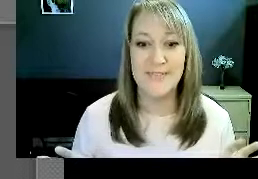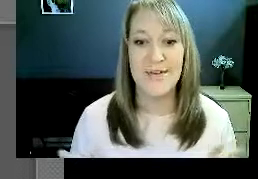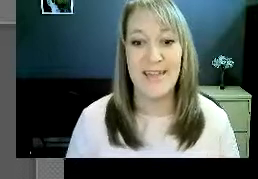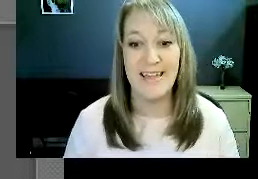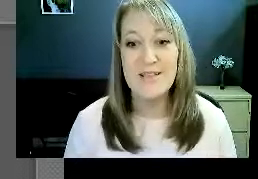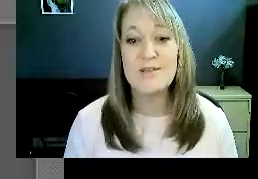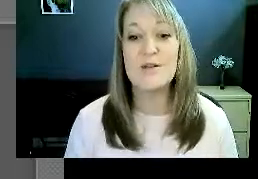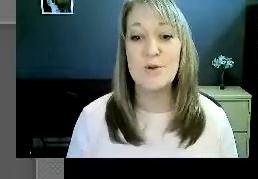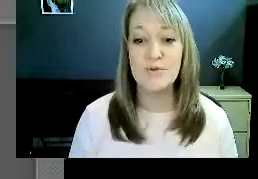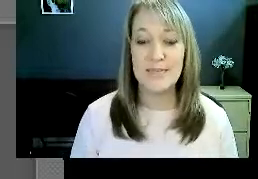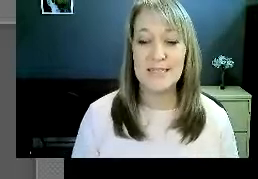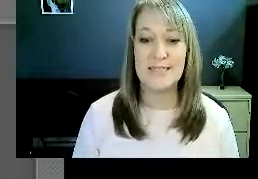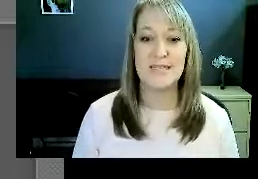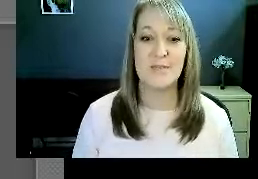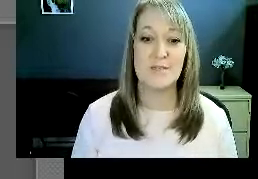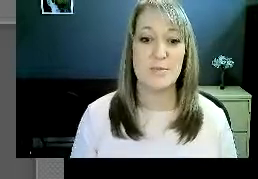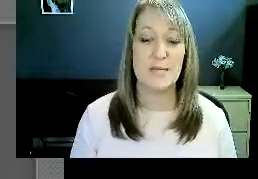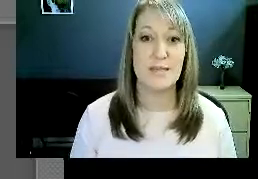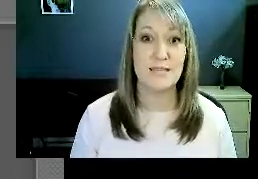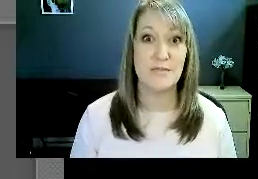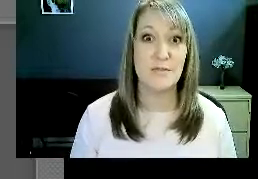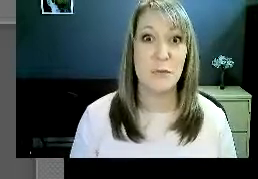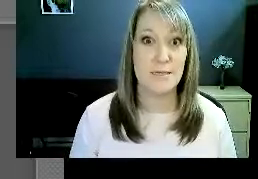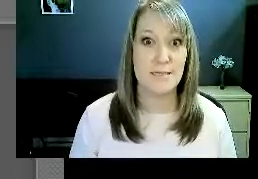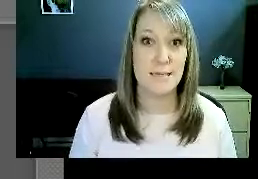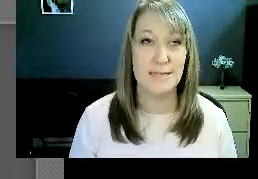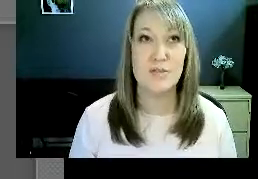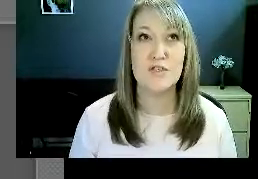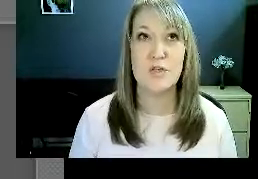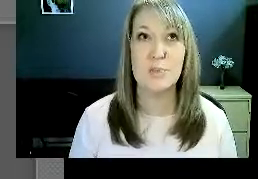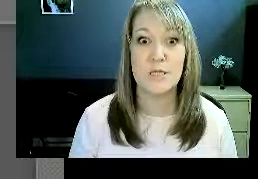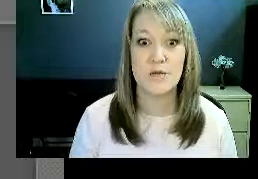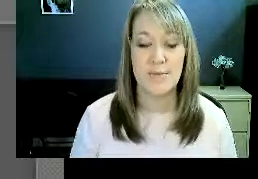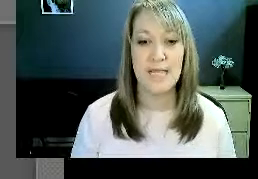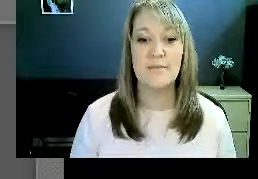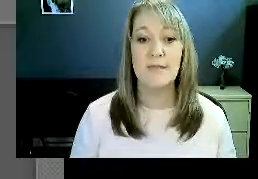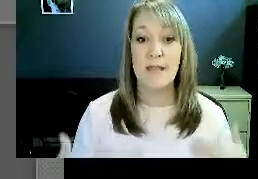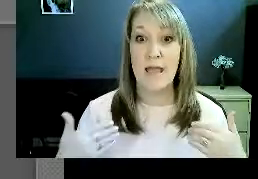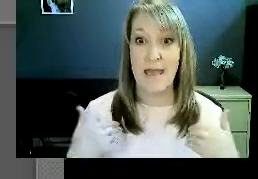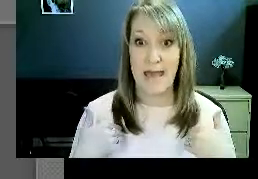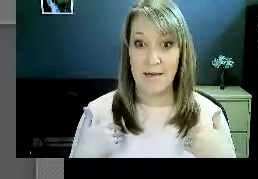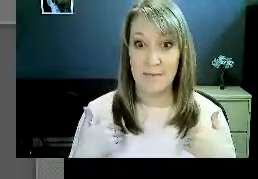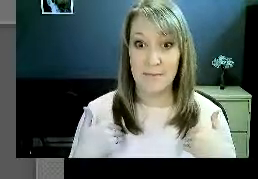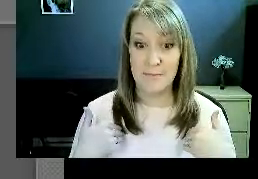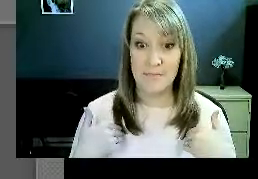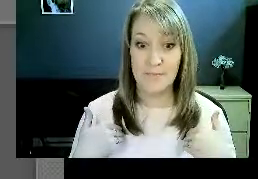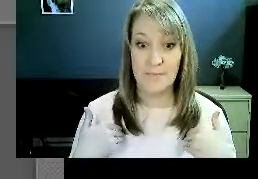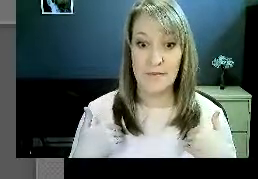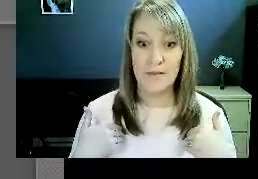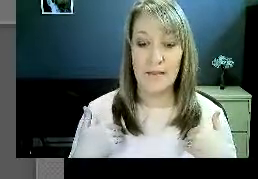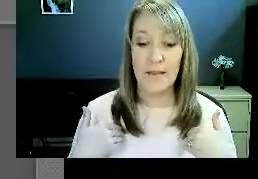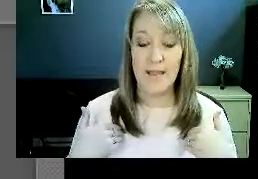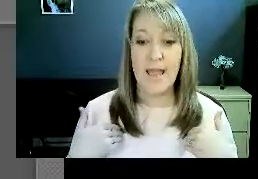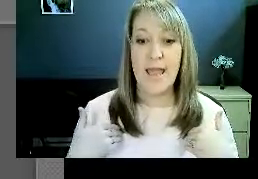up. Okay, so movement is the difference between these four signs. They're super close. Ready? Have,